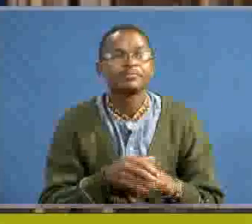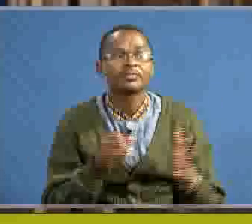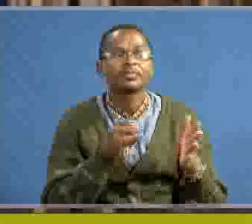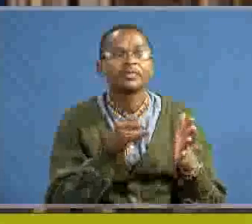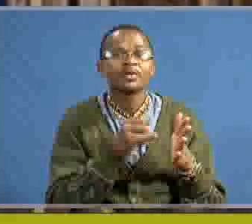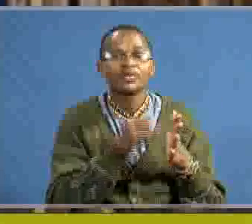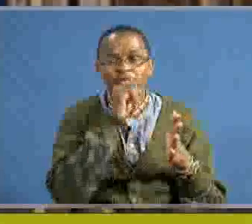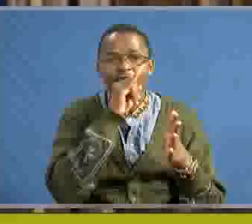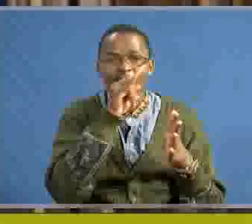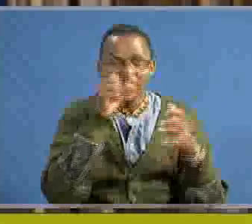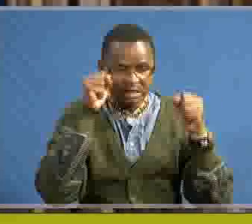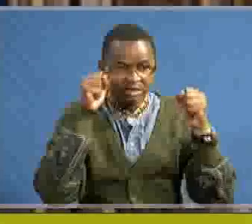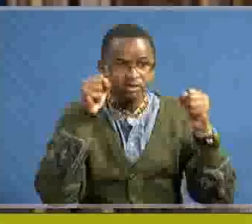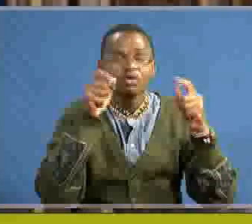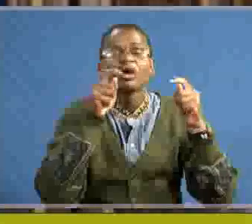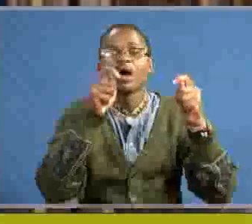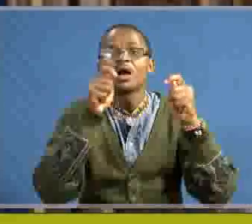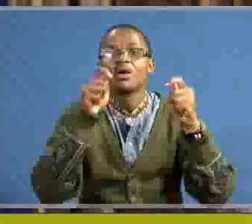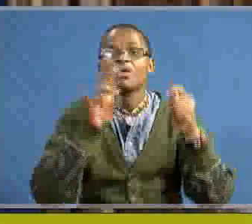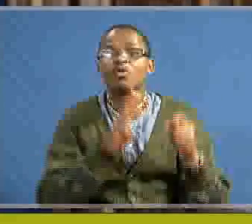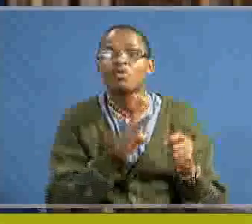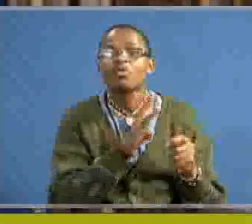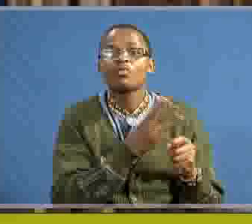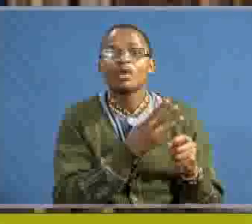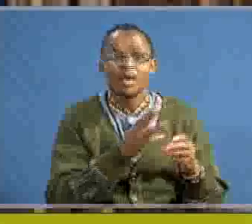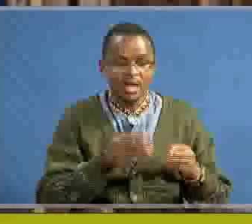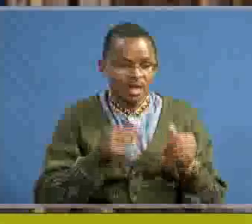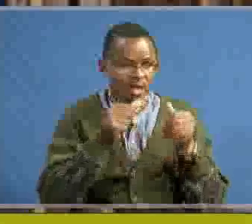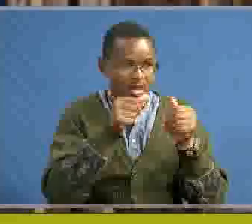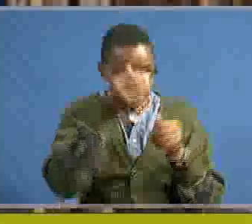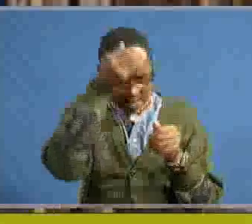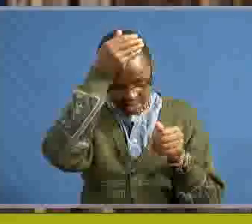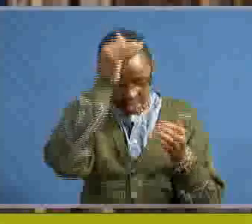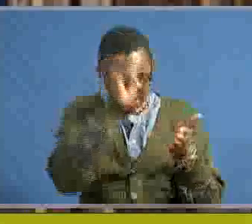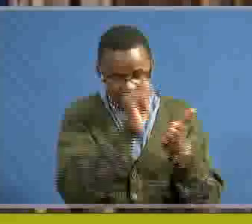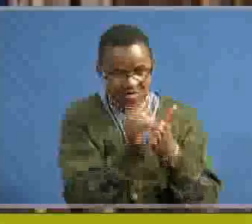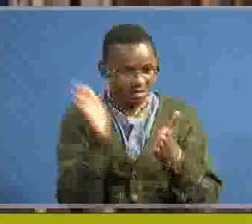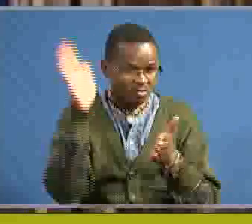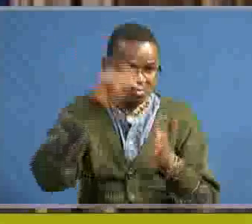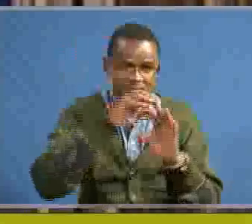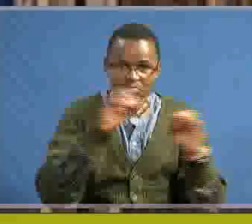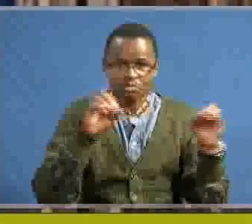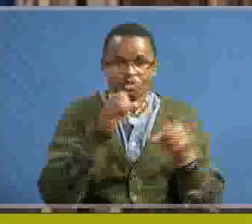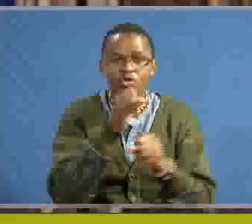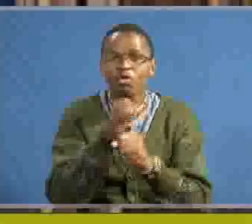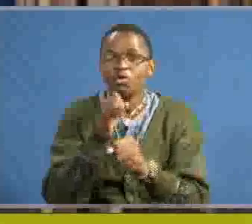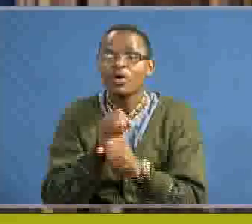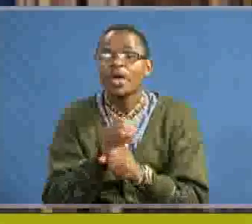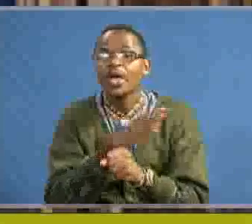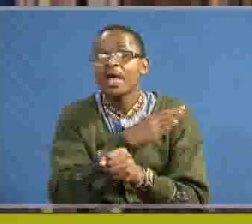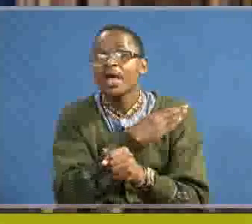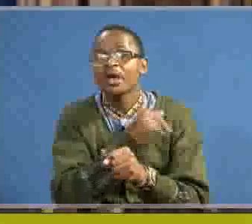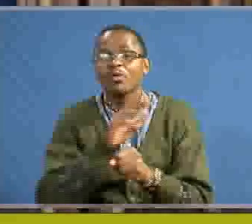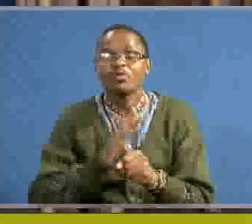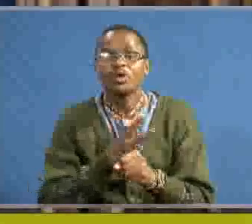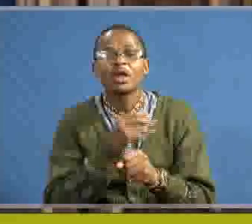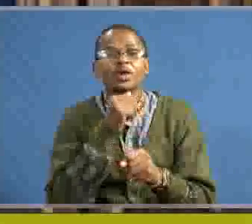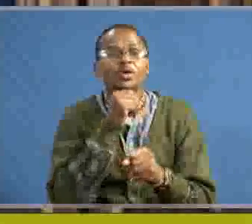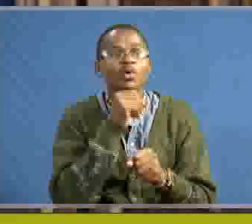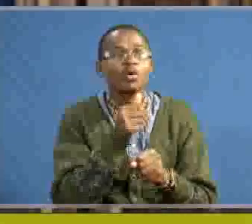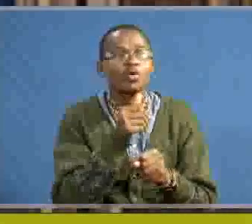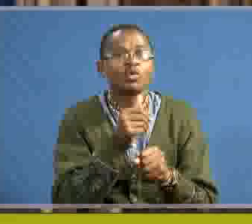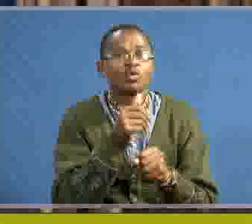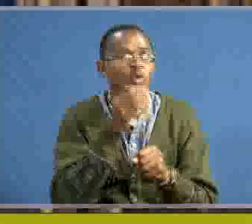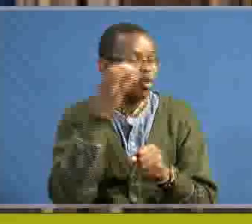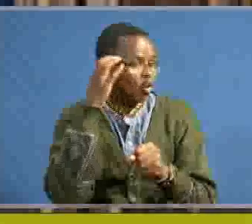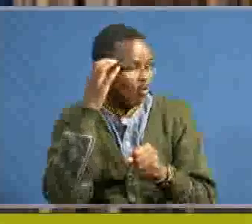going to be a very strong strike we have resolved as nurses that we are not going back to AK and we are not going to